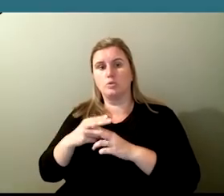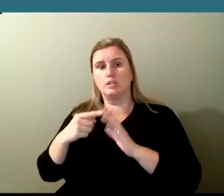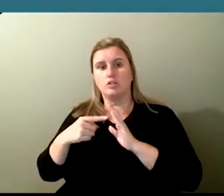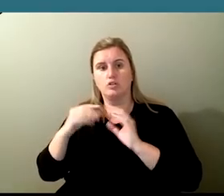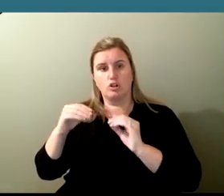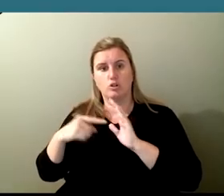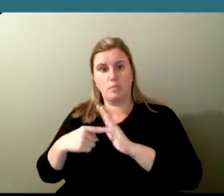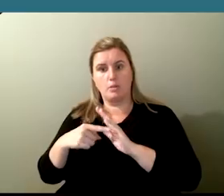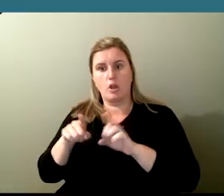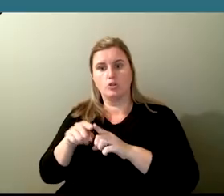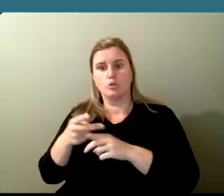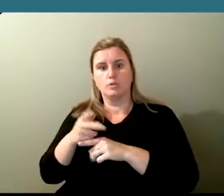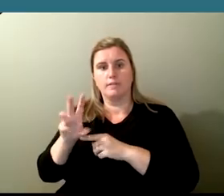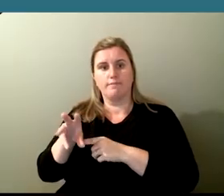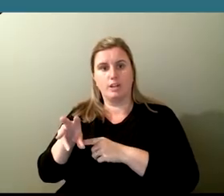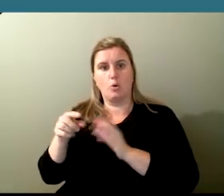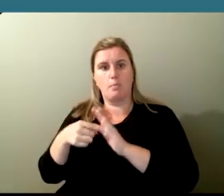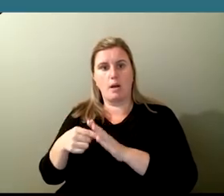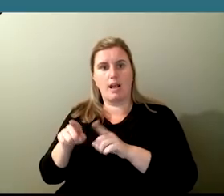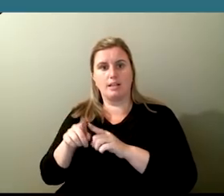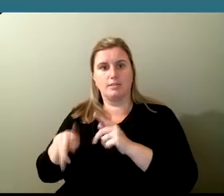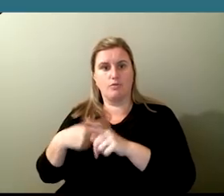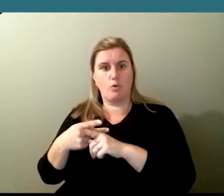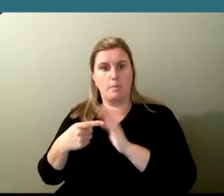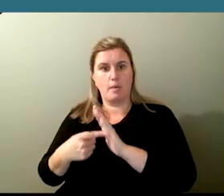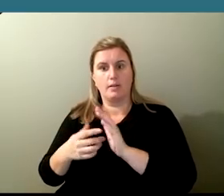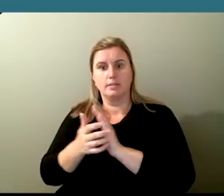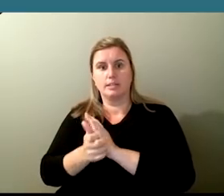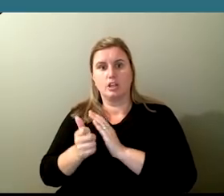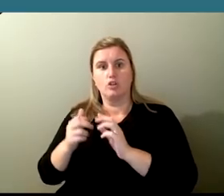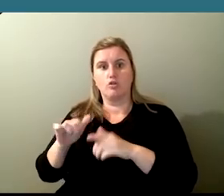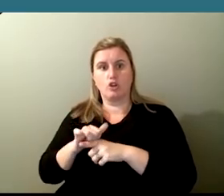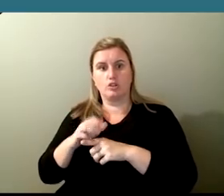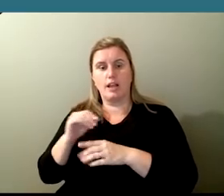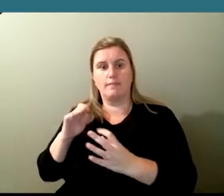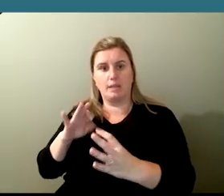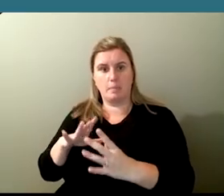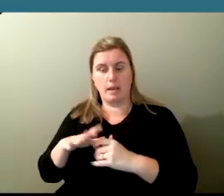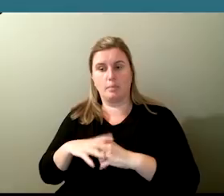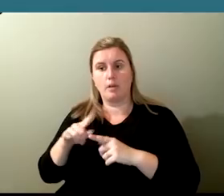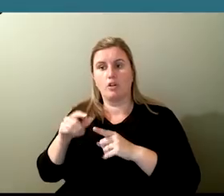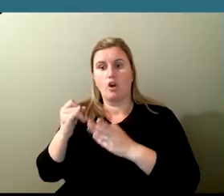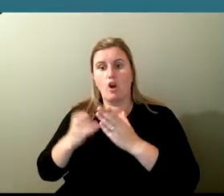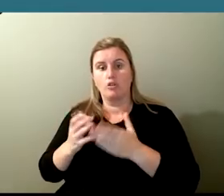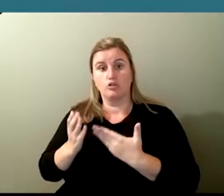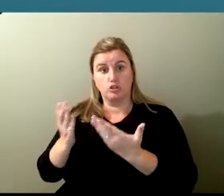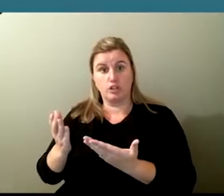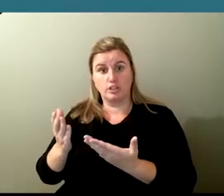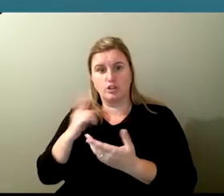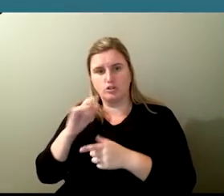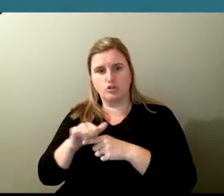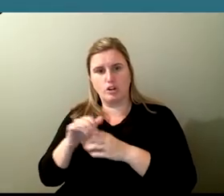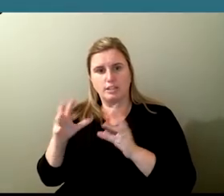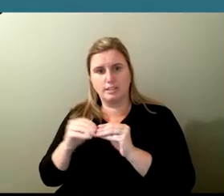use video modeling as a form of modeling, skill rehearsal, and feedback. What the author suggested was that training